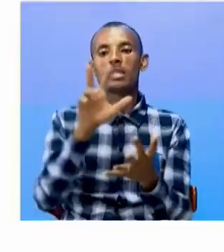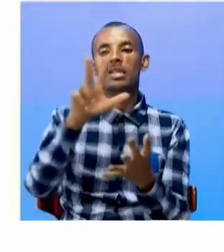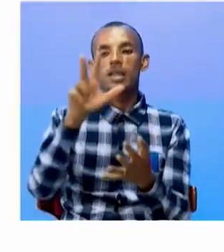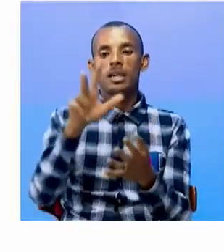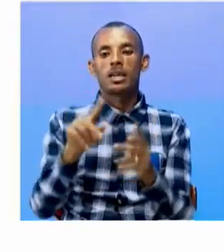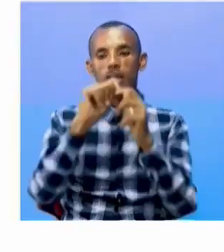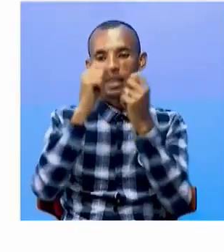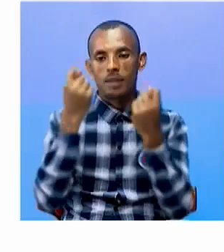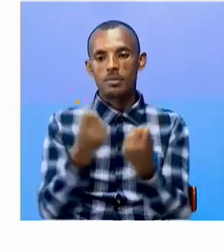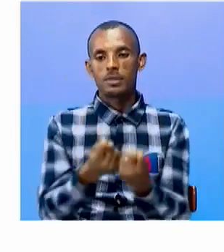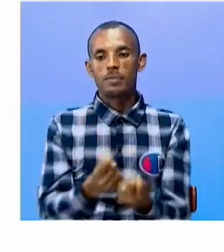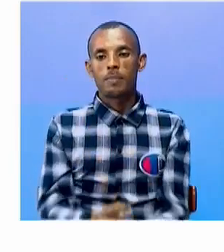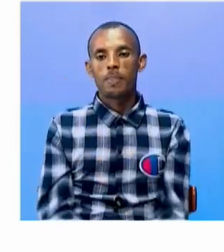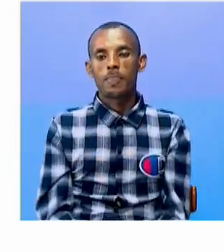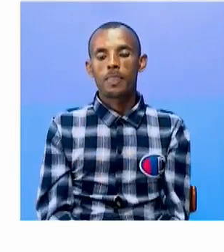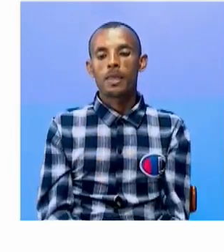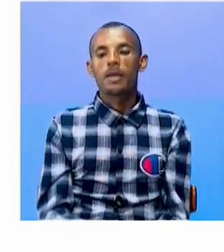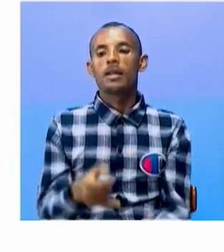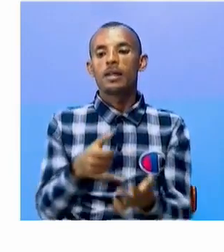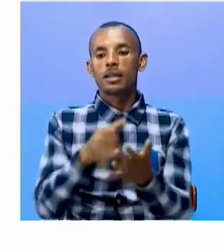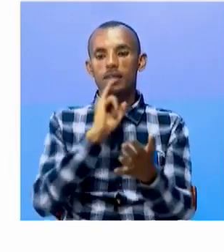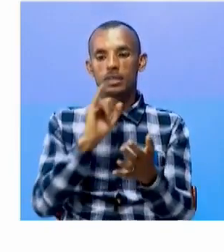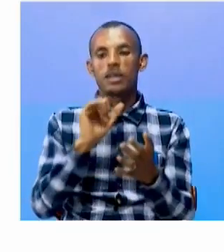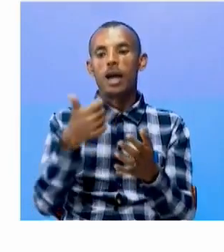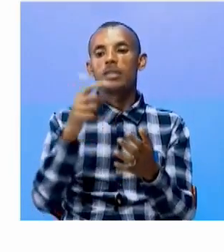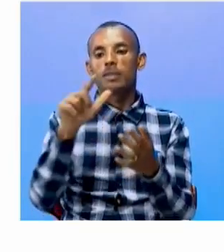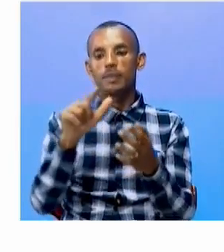this it is an algebraic expression.